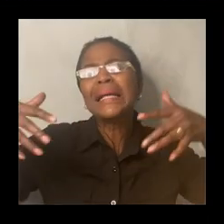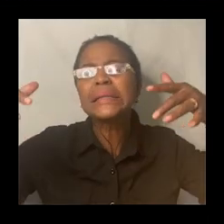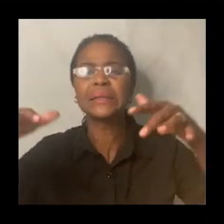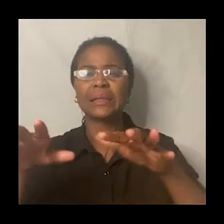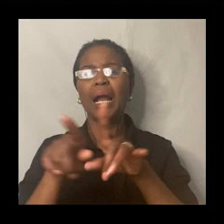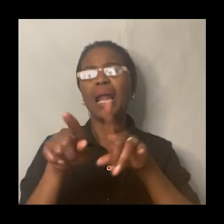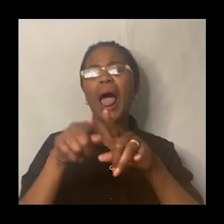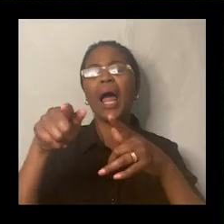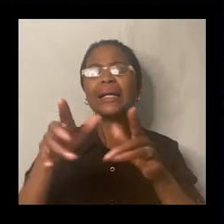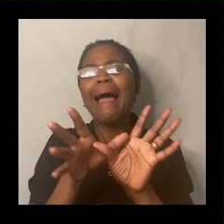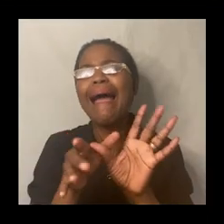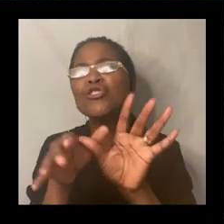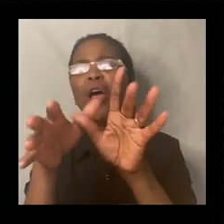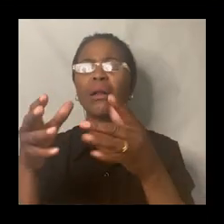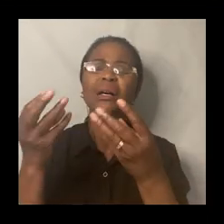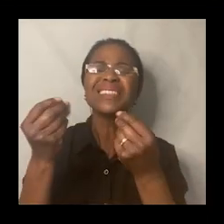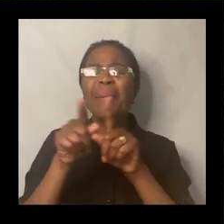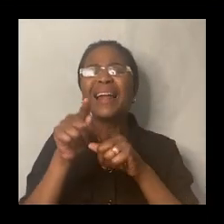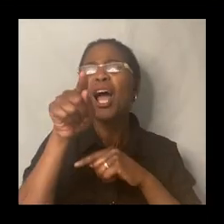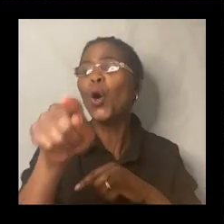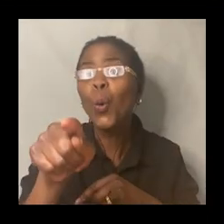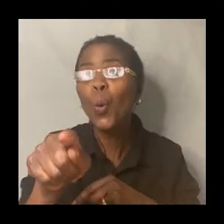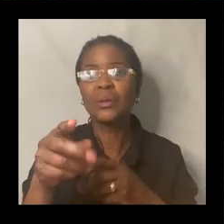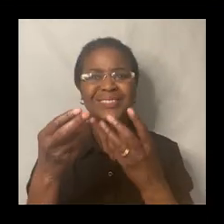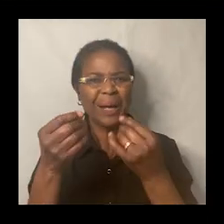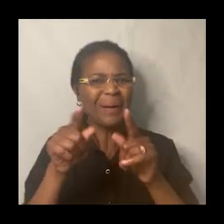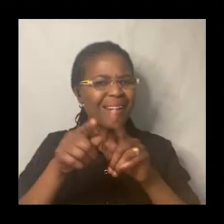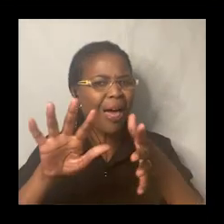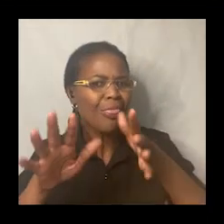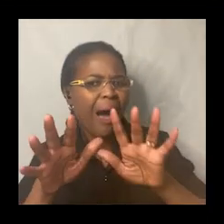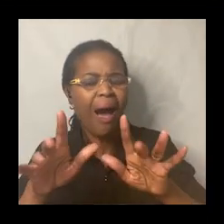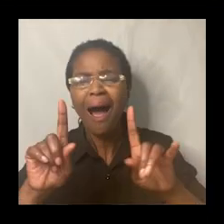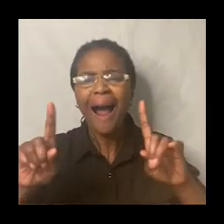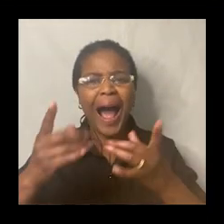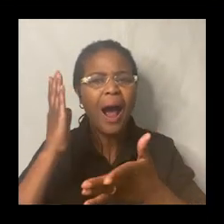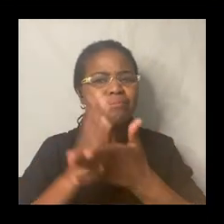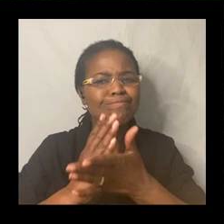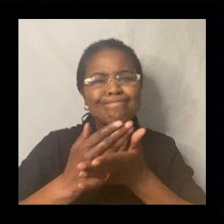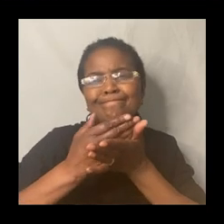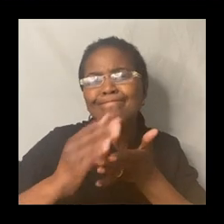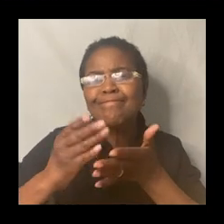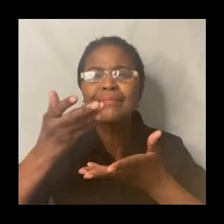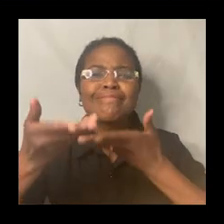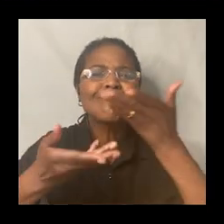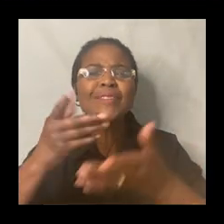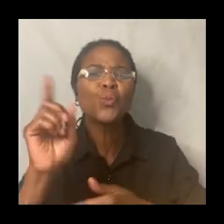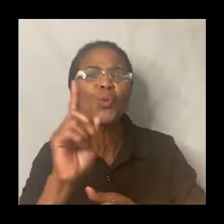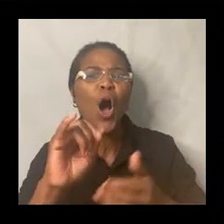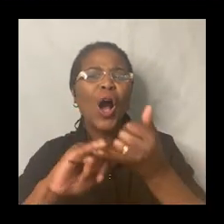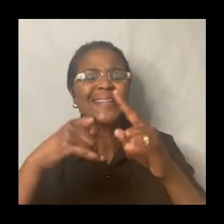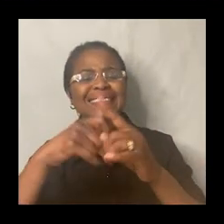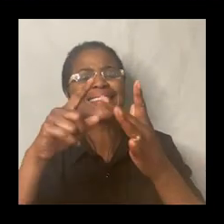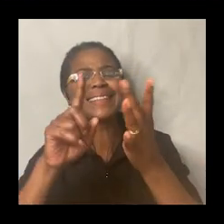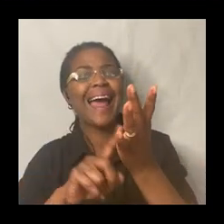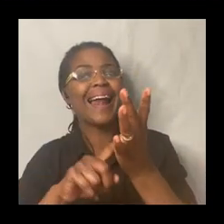you. I'm something like that. And I think that's what he is. He's kind of indefinable. And to me,